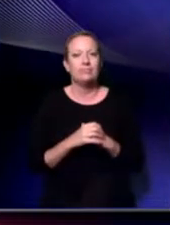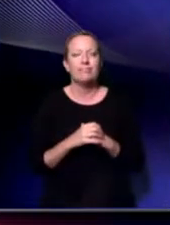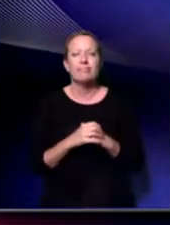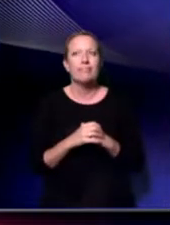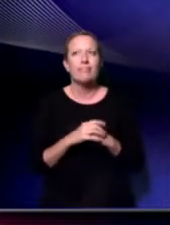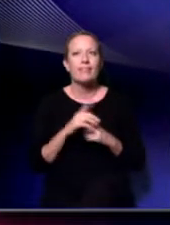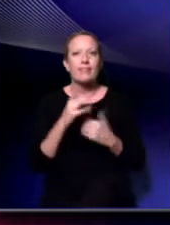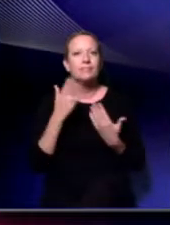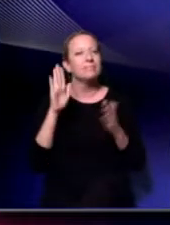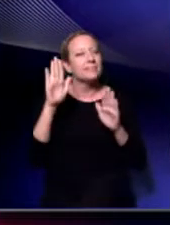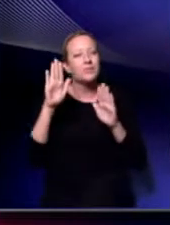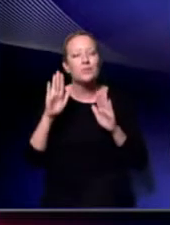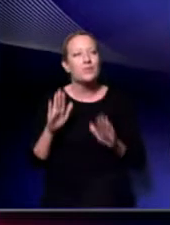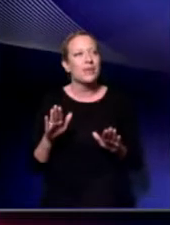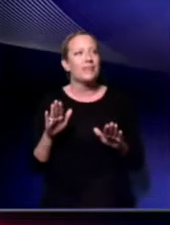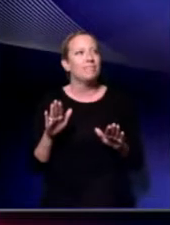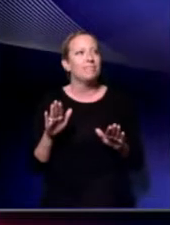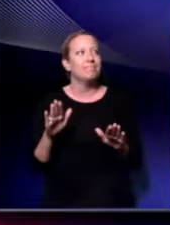great